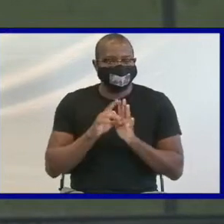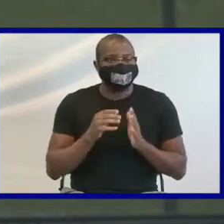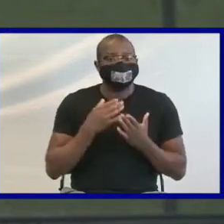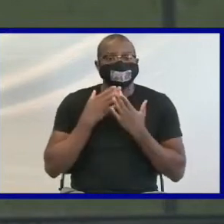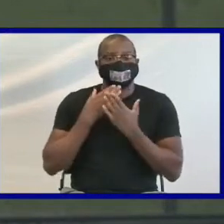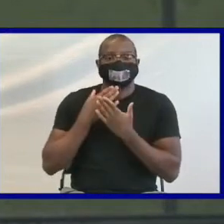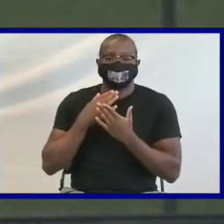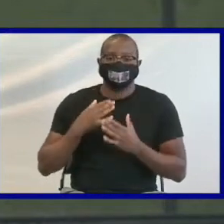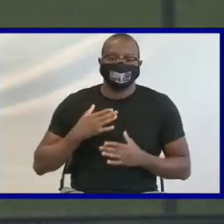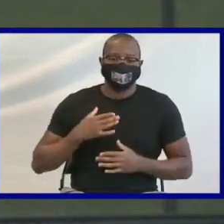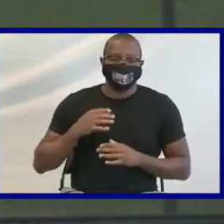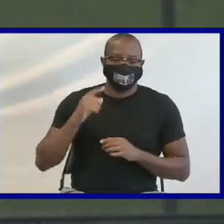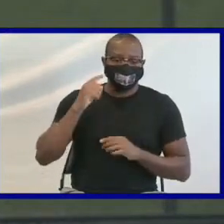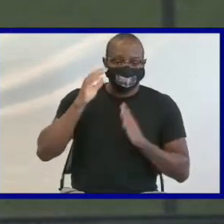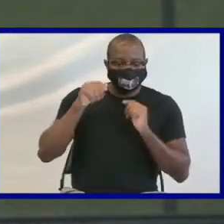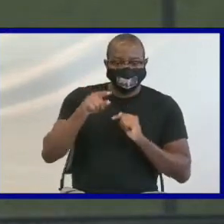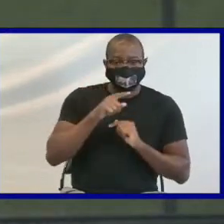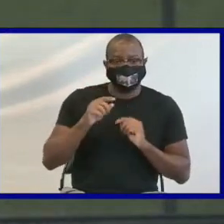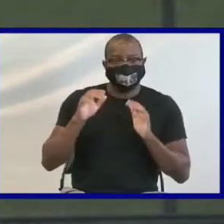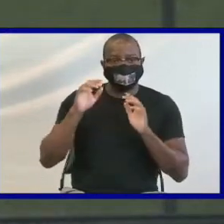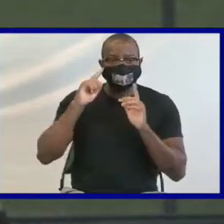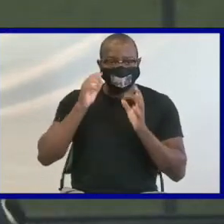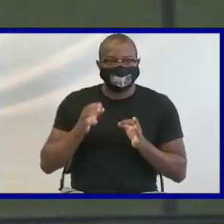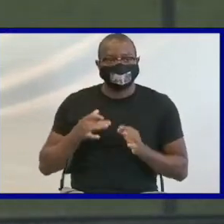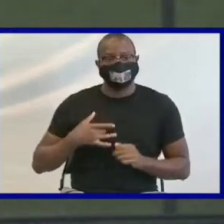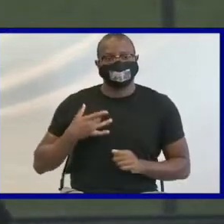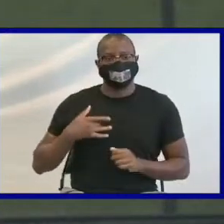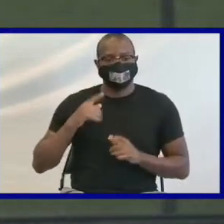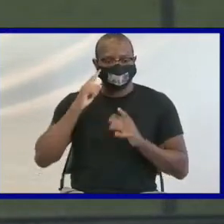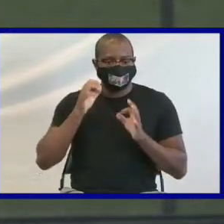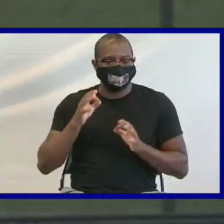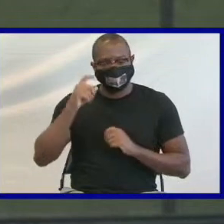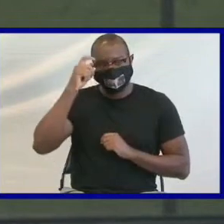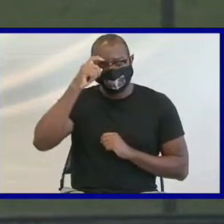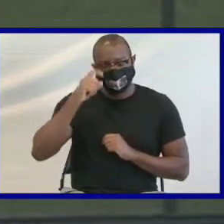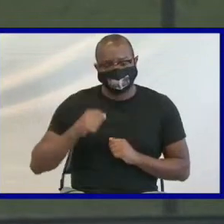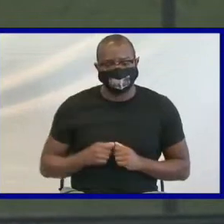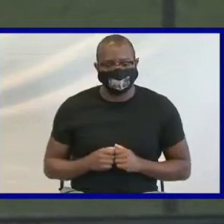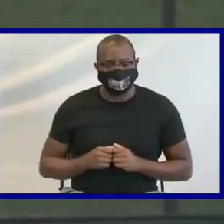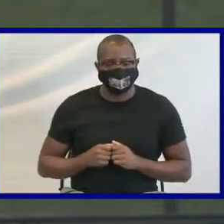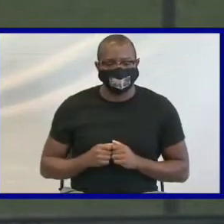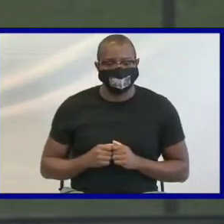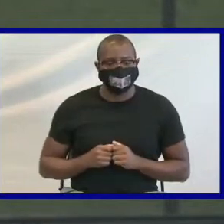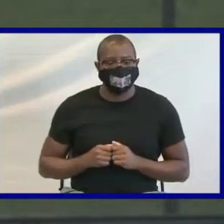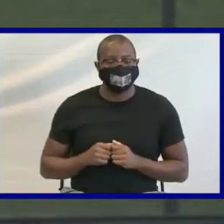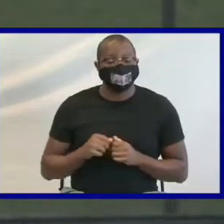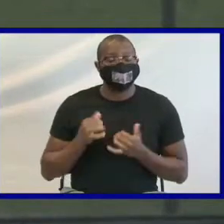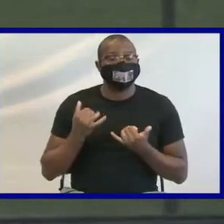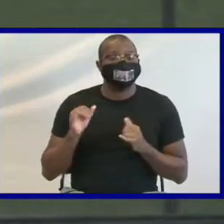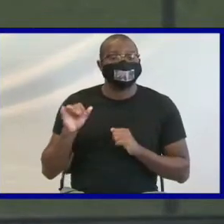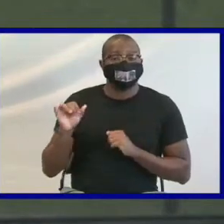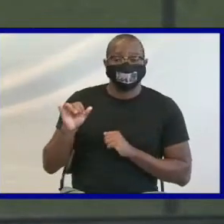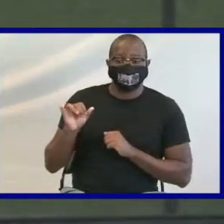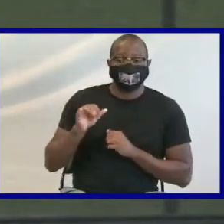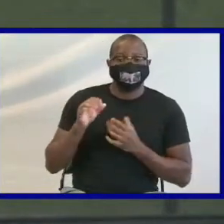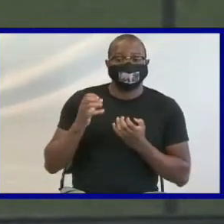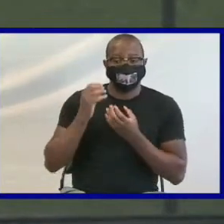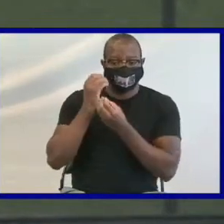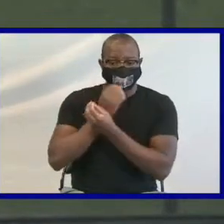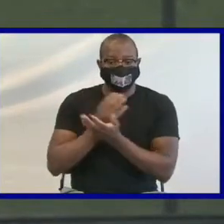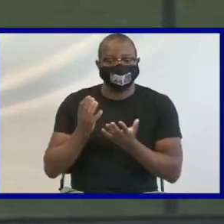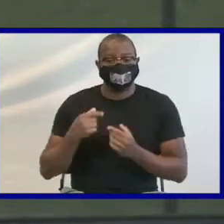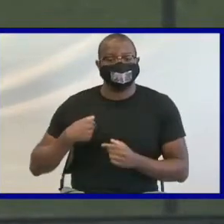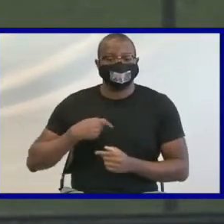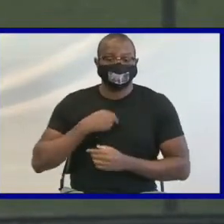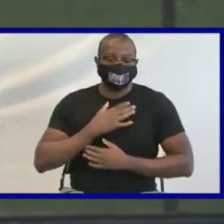you chose wisely. In addition to conveying our gratitude, we want you to know that we appreciate and applaud all